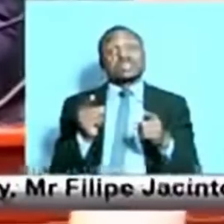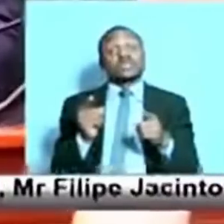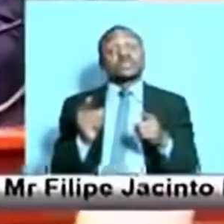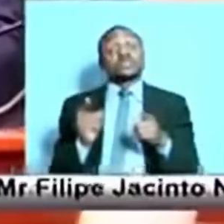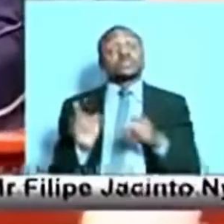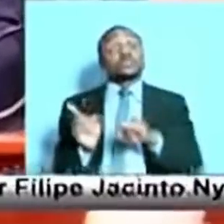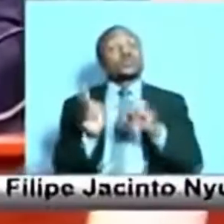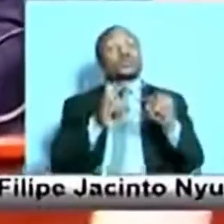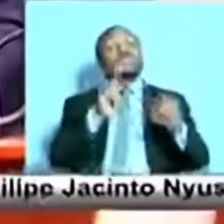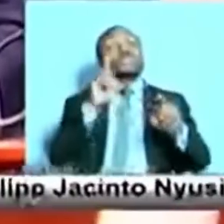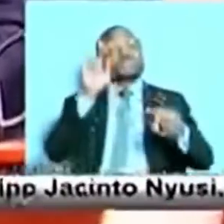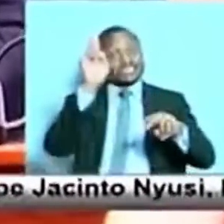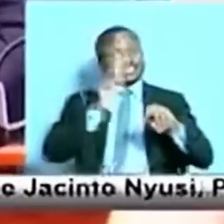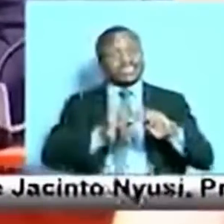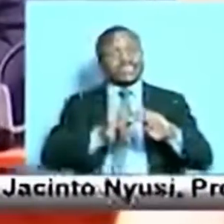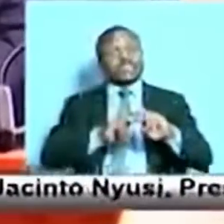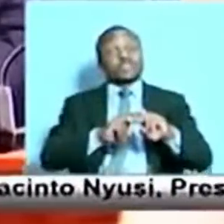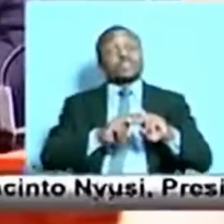seat.